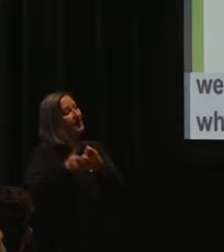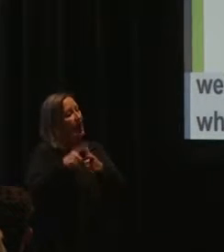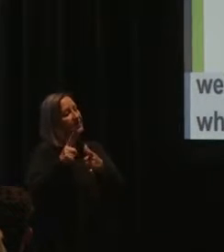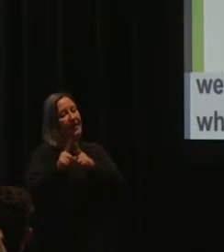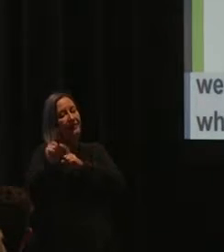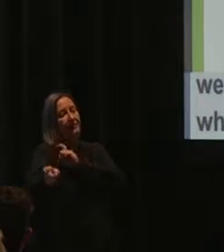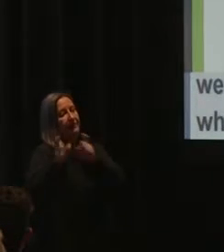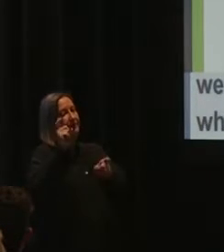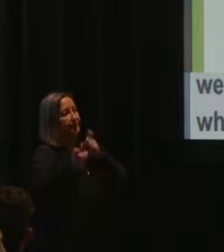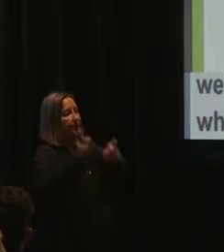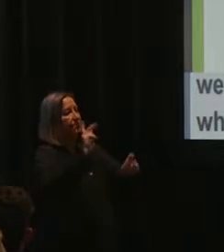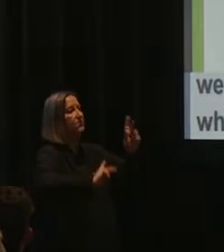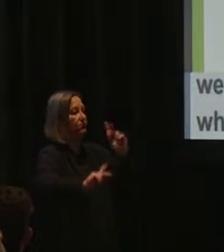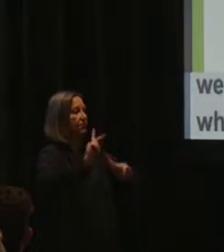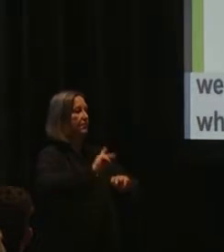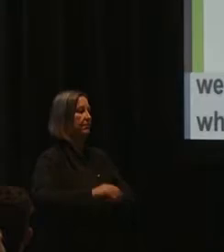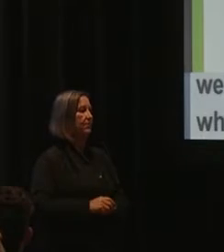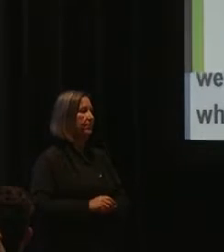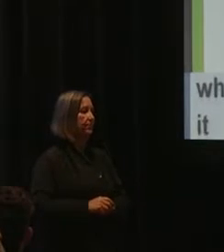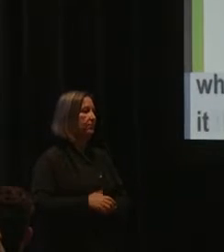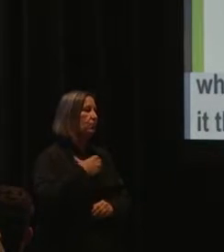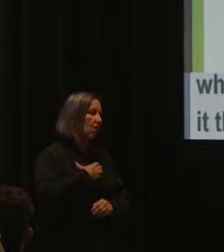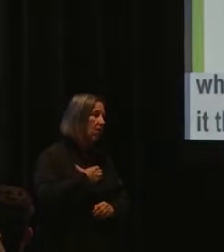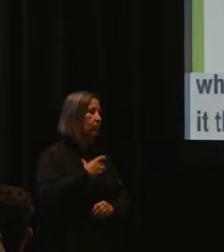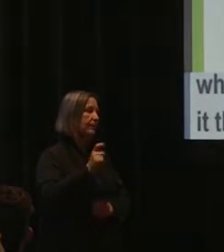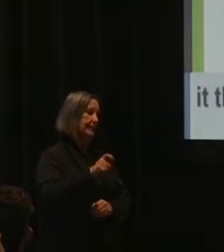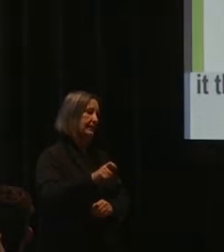the end life of it through the disposal.